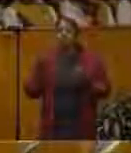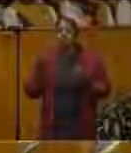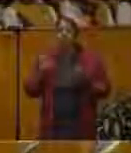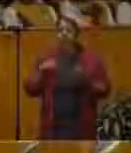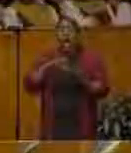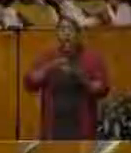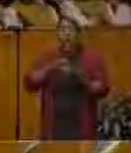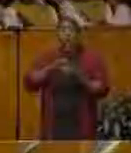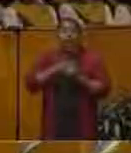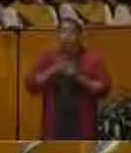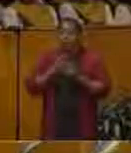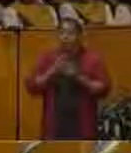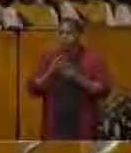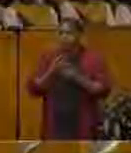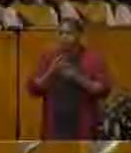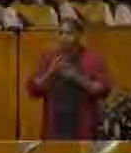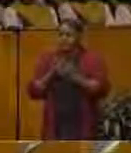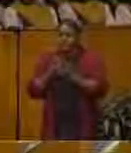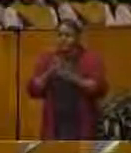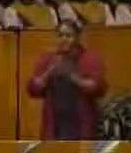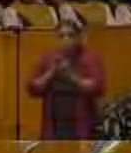I learned how to navigate through the club, and